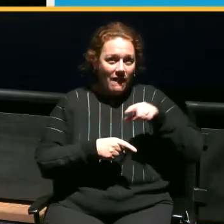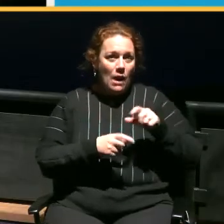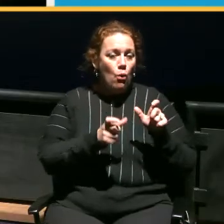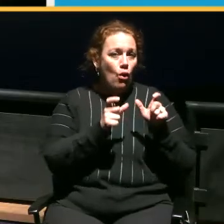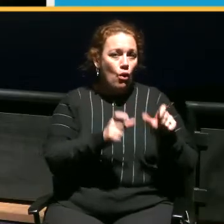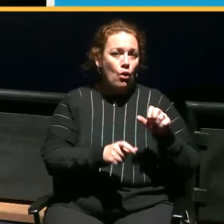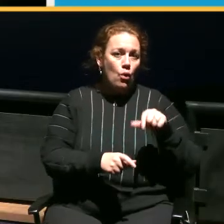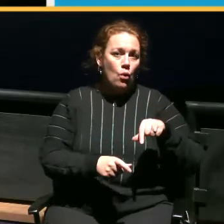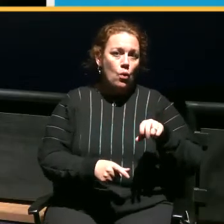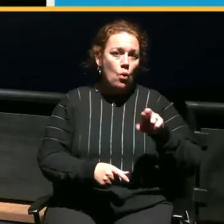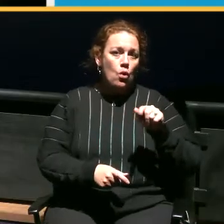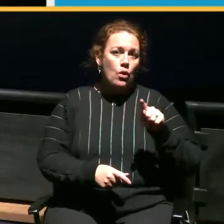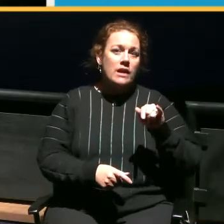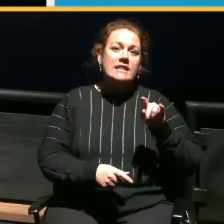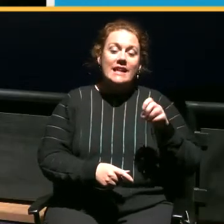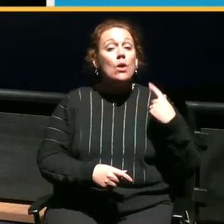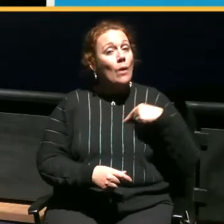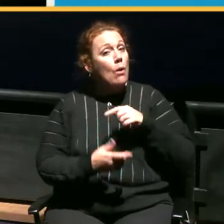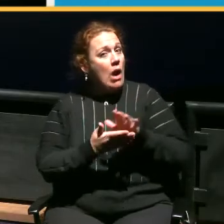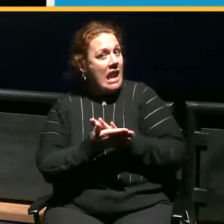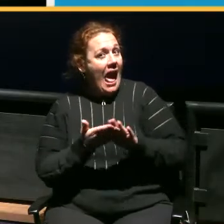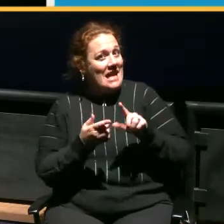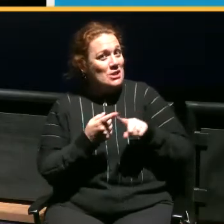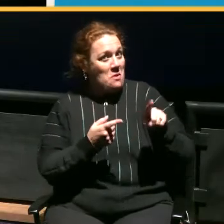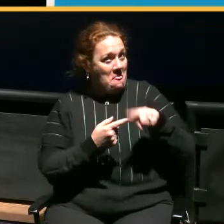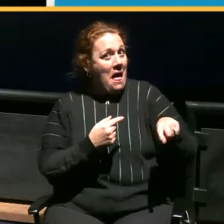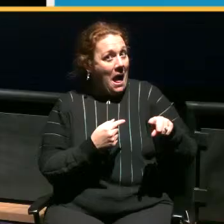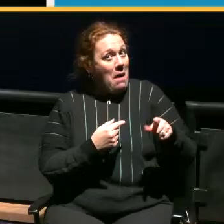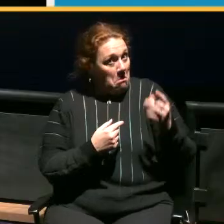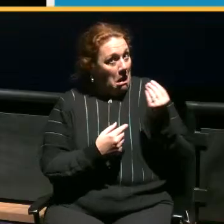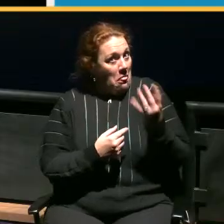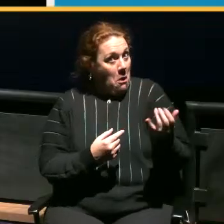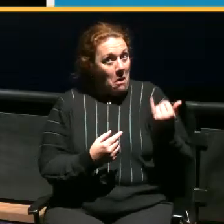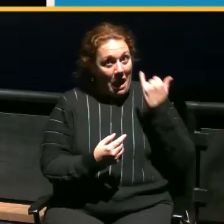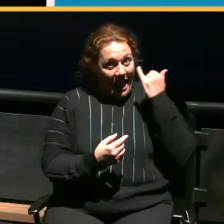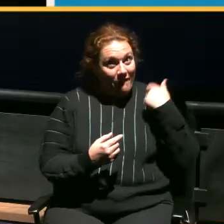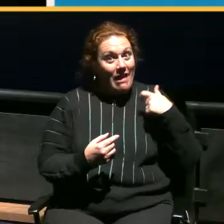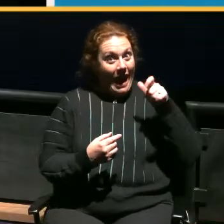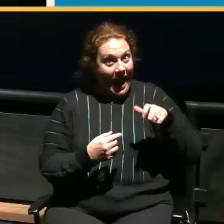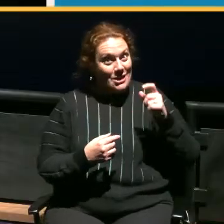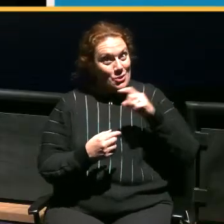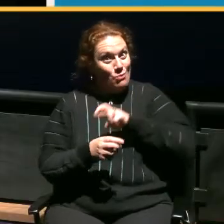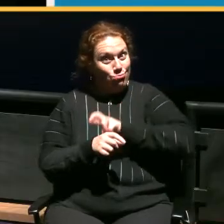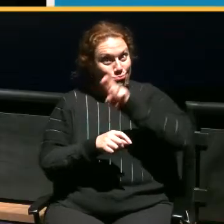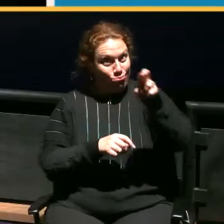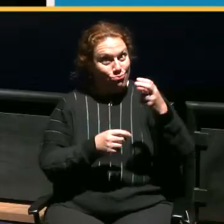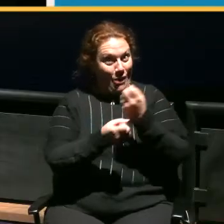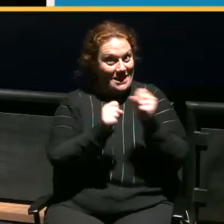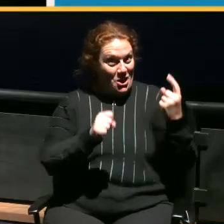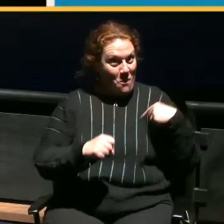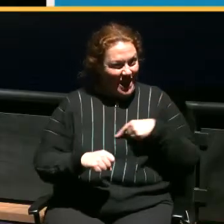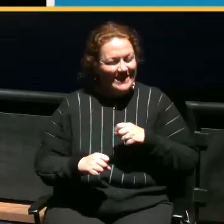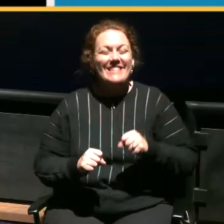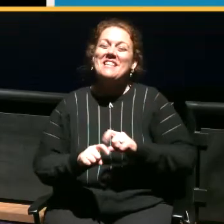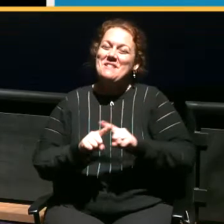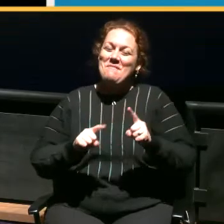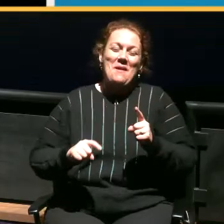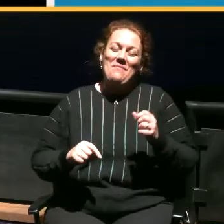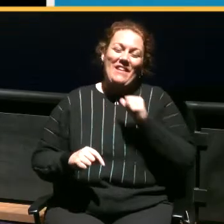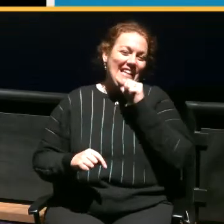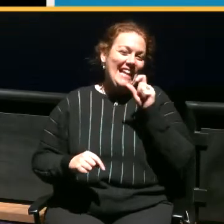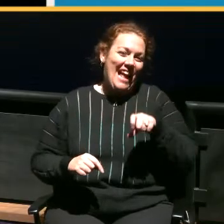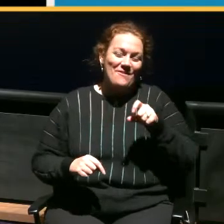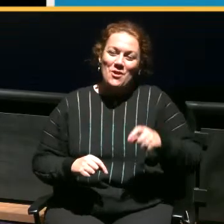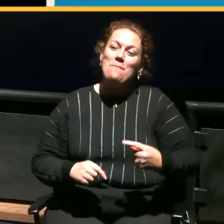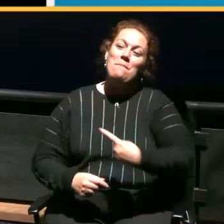there. We were very nice to them, by the way, just in case they had to come get us. But luckily, that wasn't needed. This is our crew, and